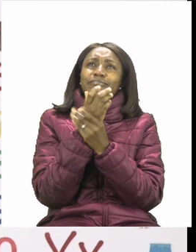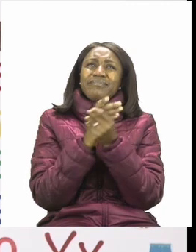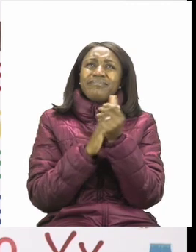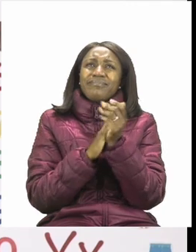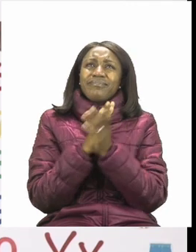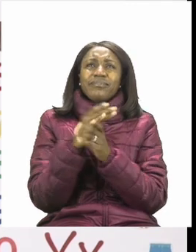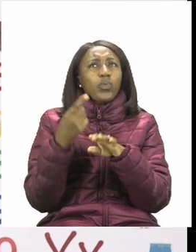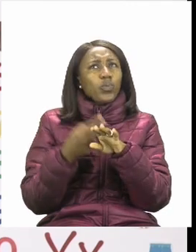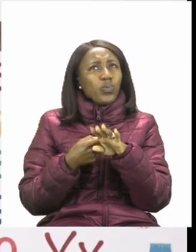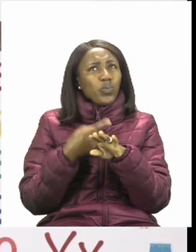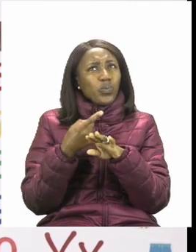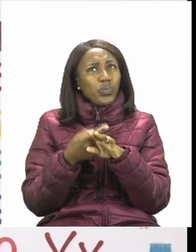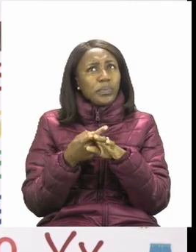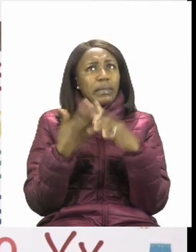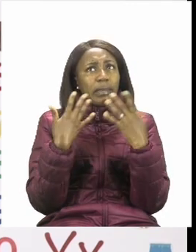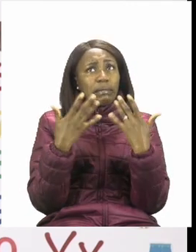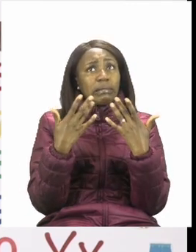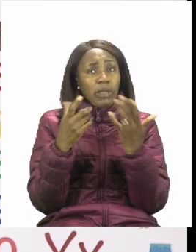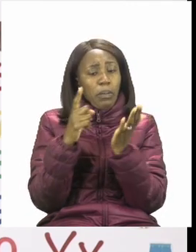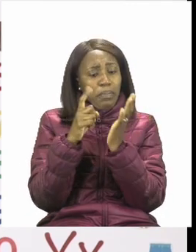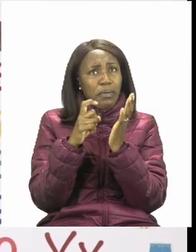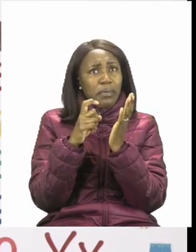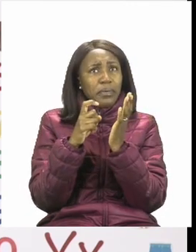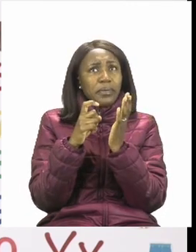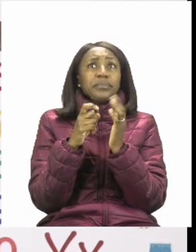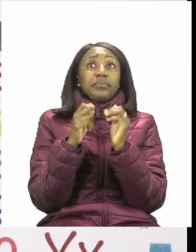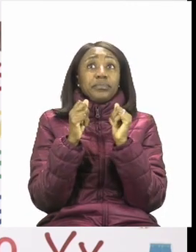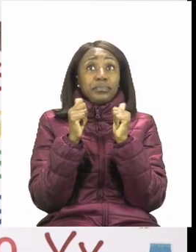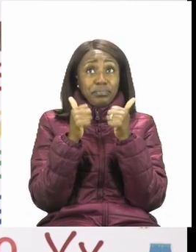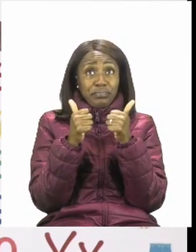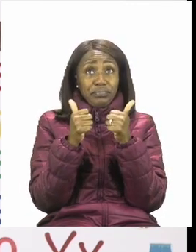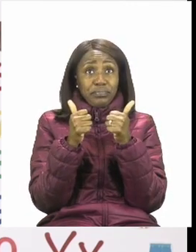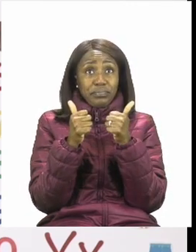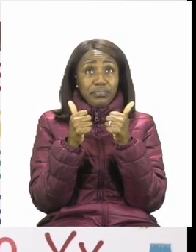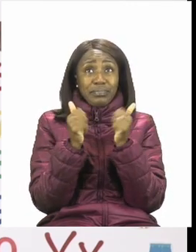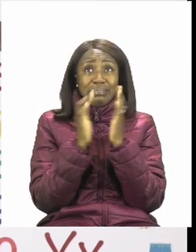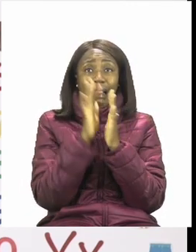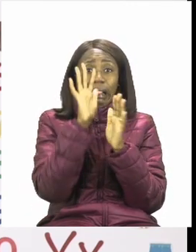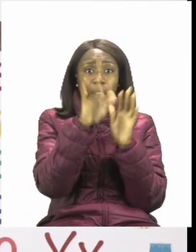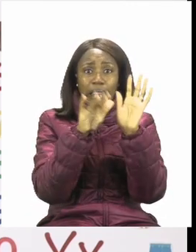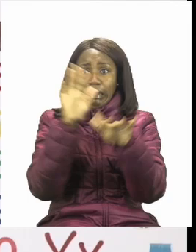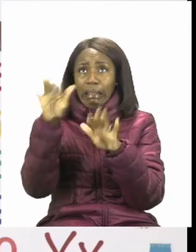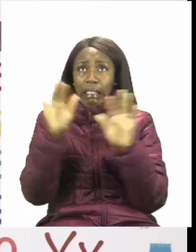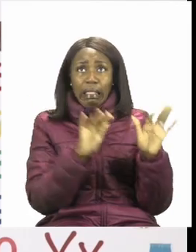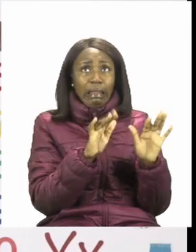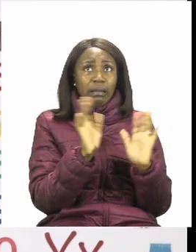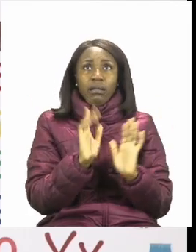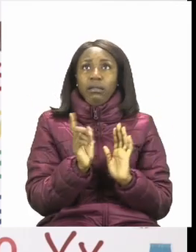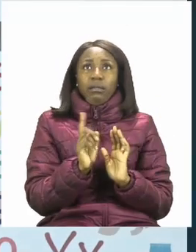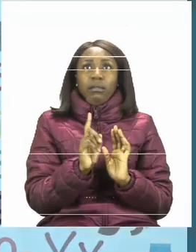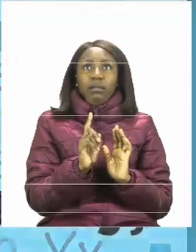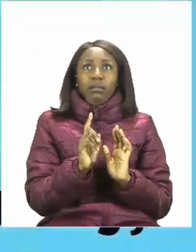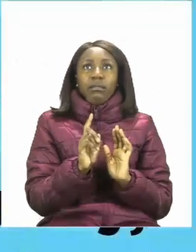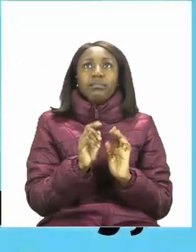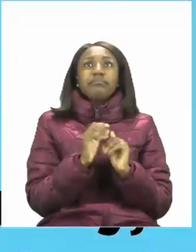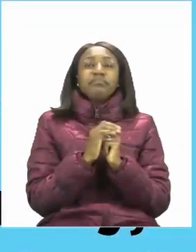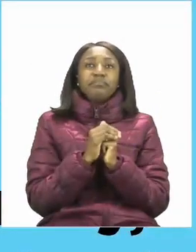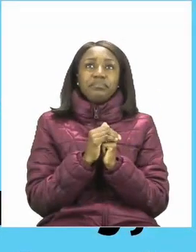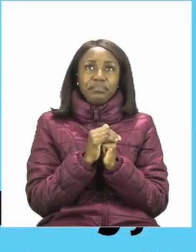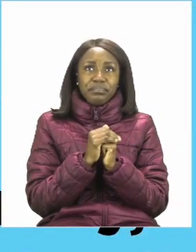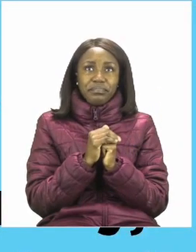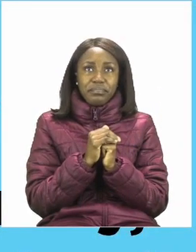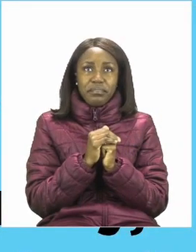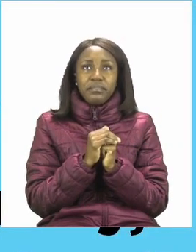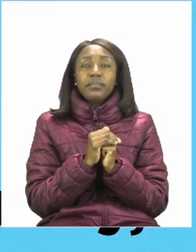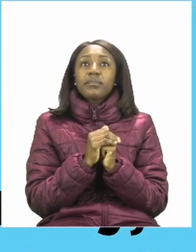your hands well. Don't touch anything before your hands are dry. You need